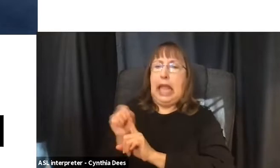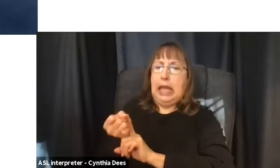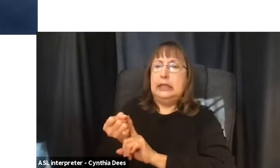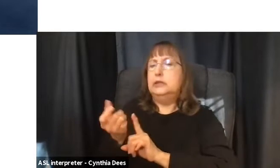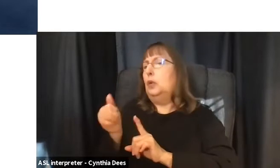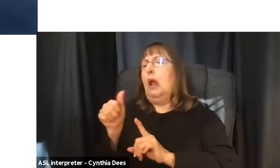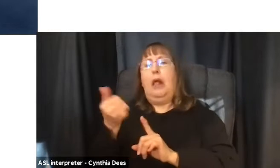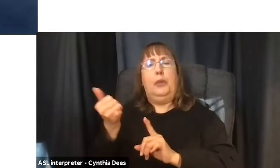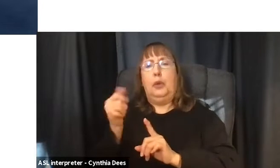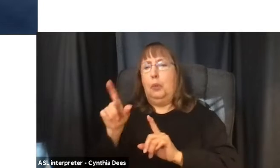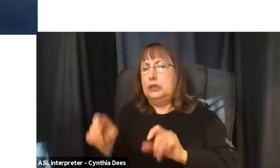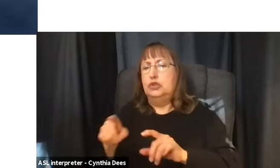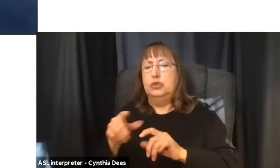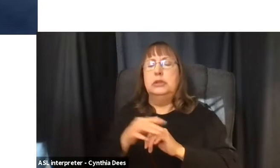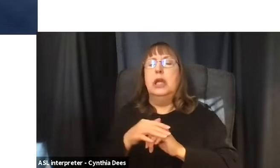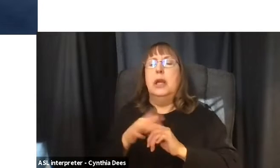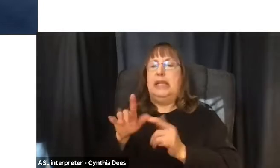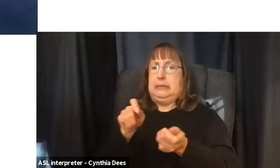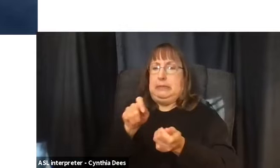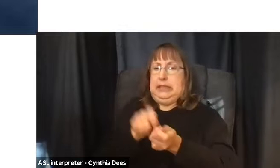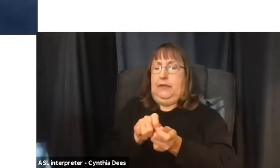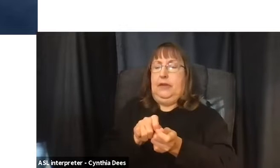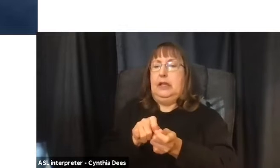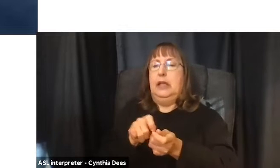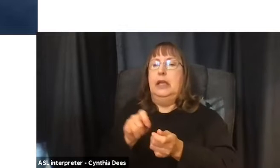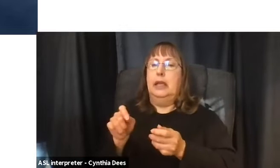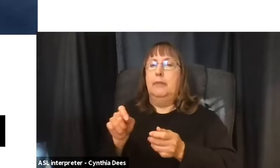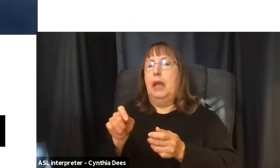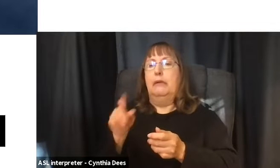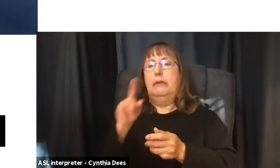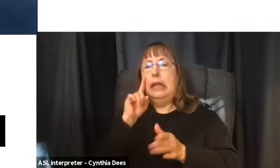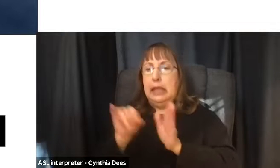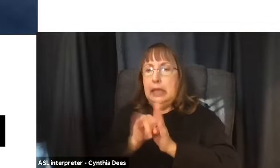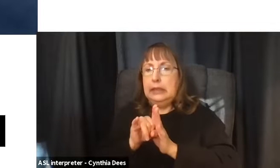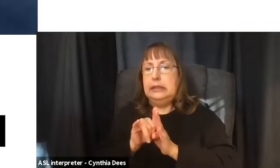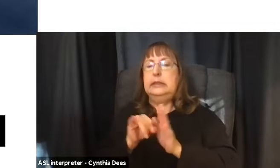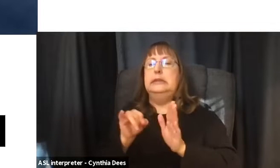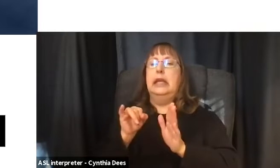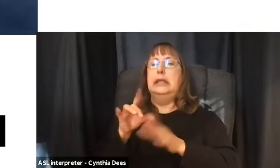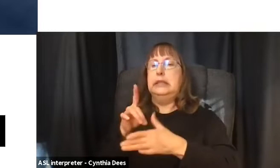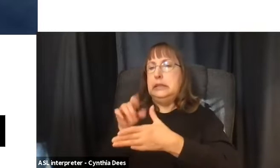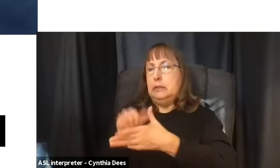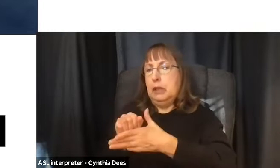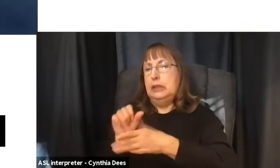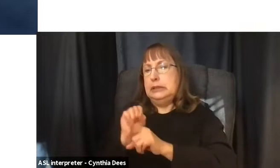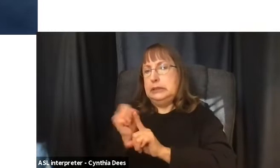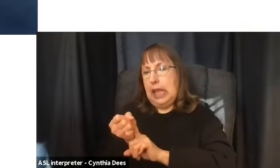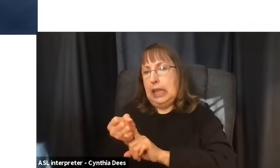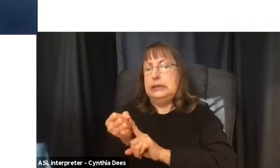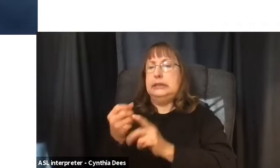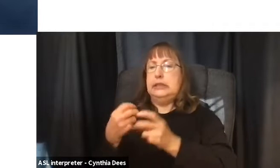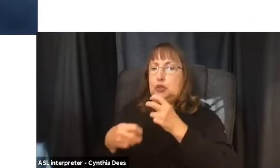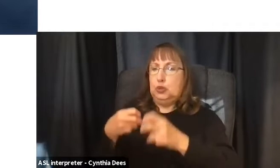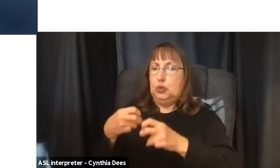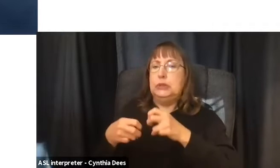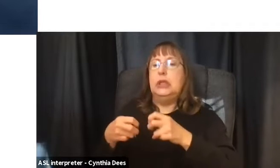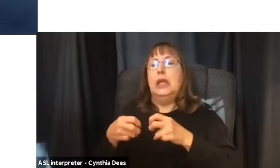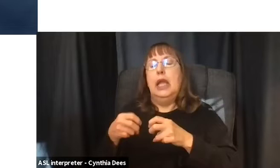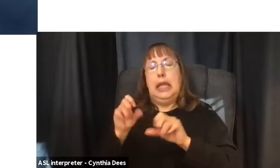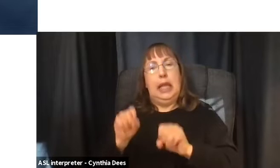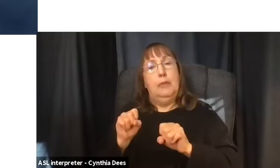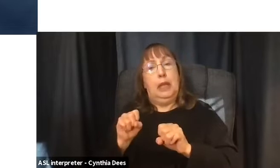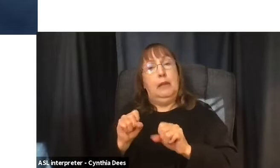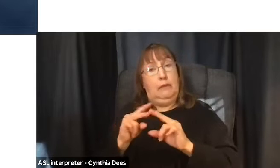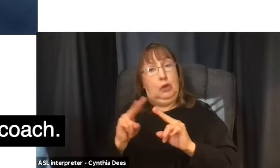the job search, but specifically about, identities and disability status issues. It can be very helpful to talk